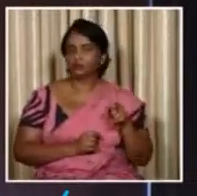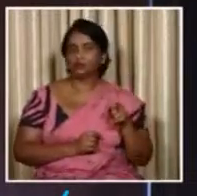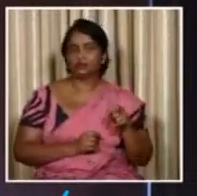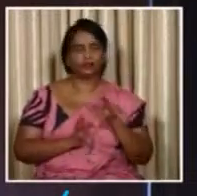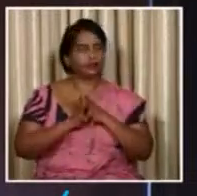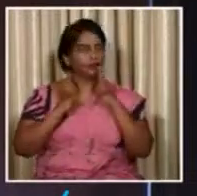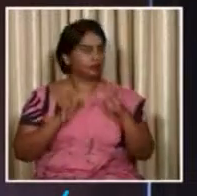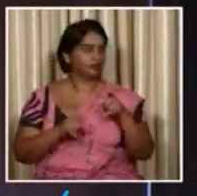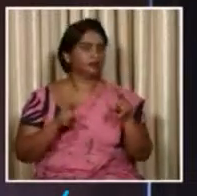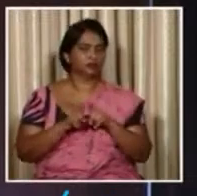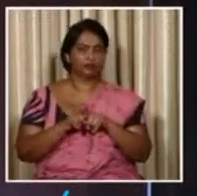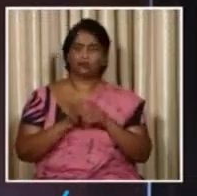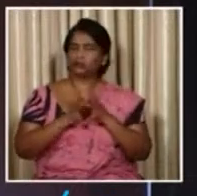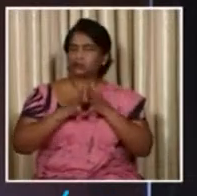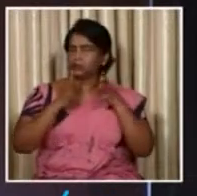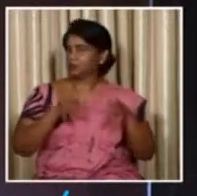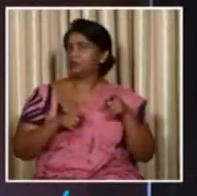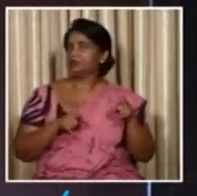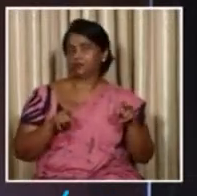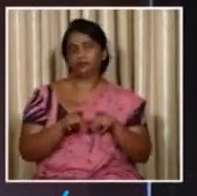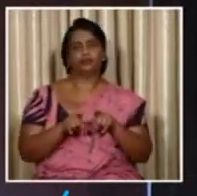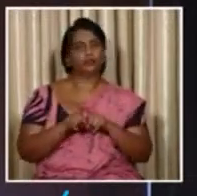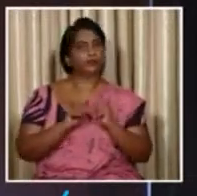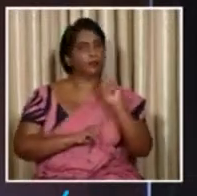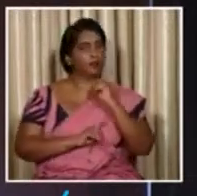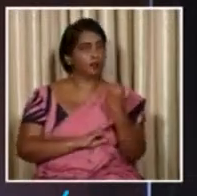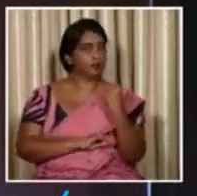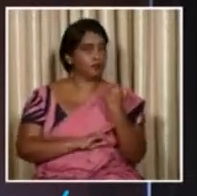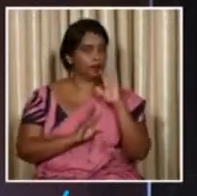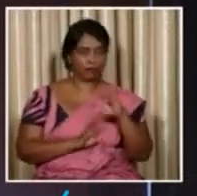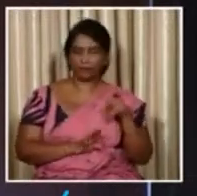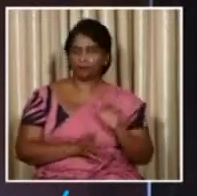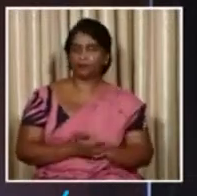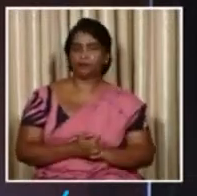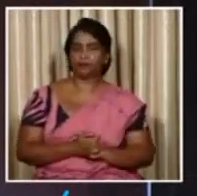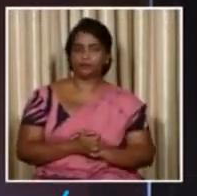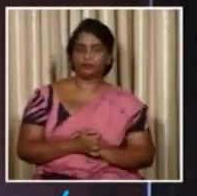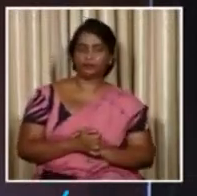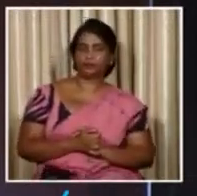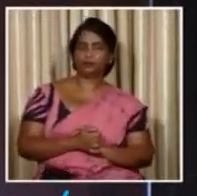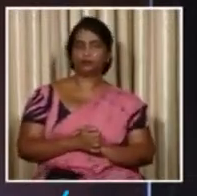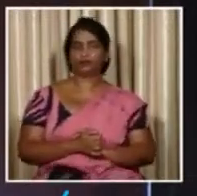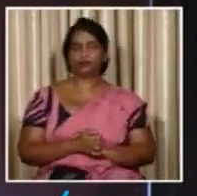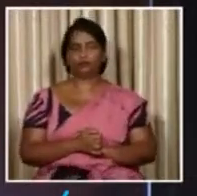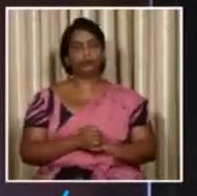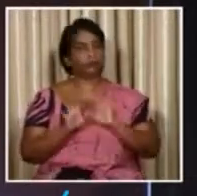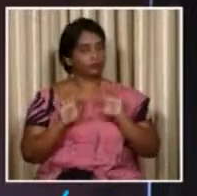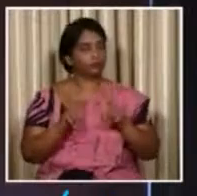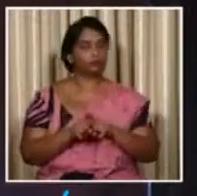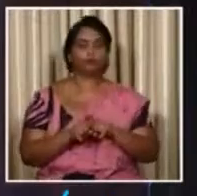main opposition out of Parliament. Not stopping that, he went on to strip the main opposition leader of her civic